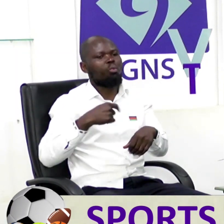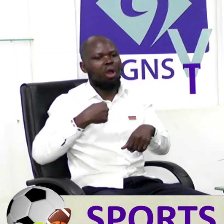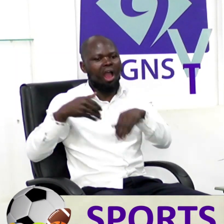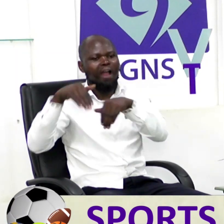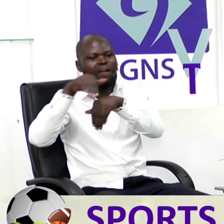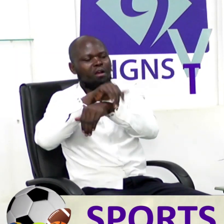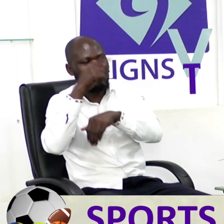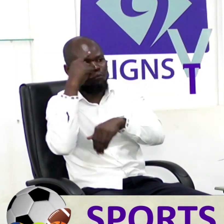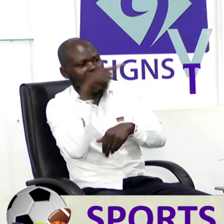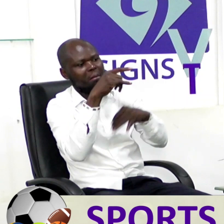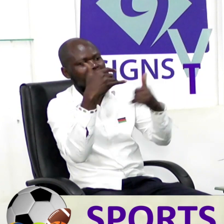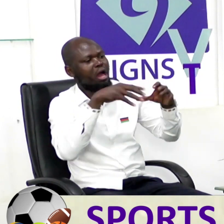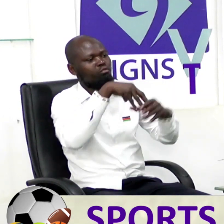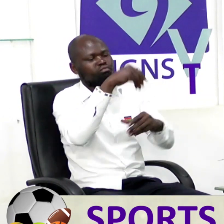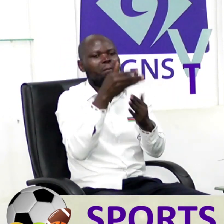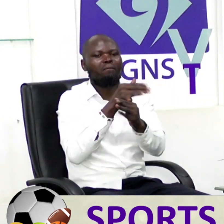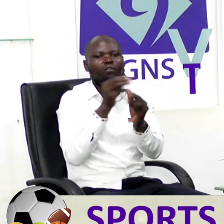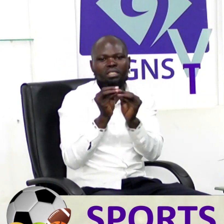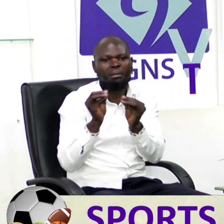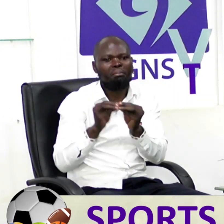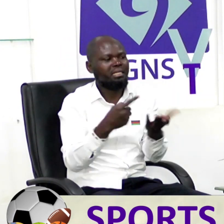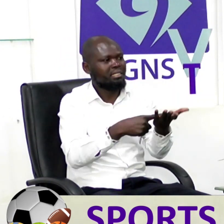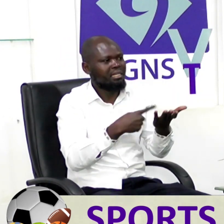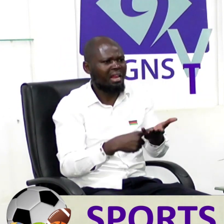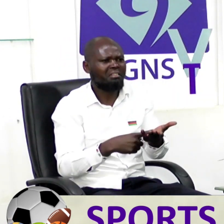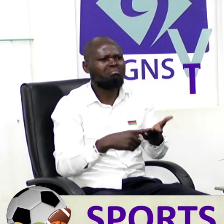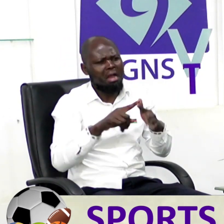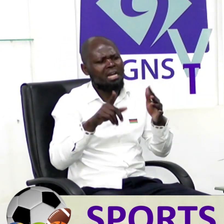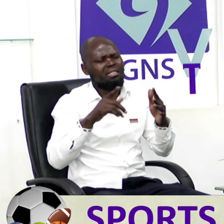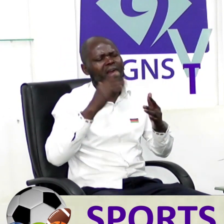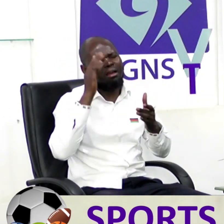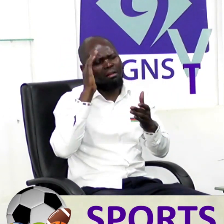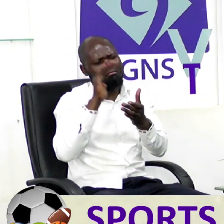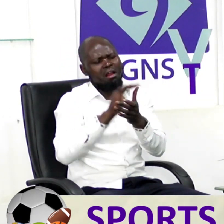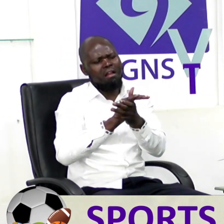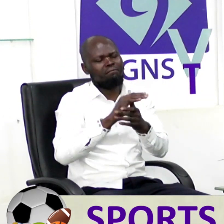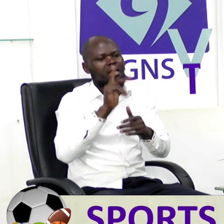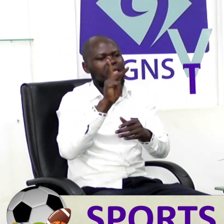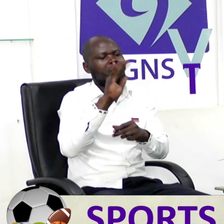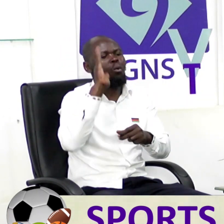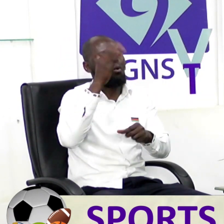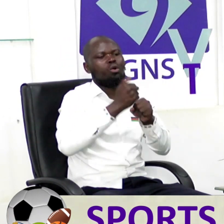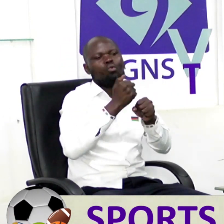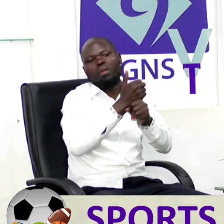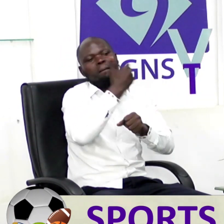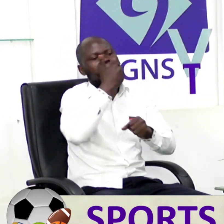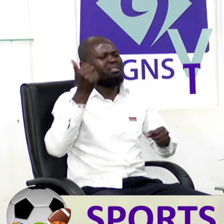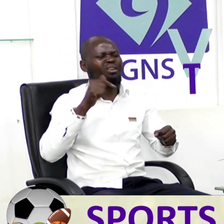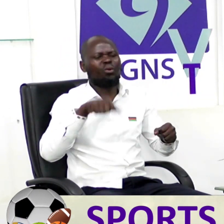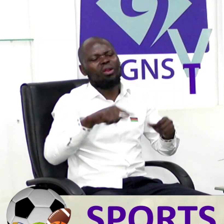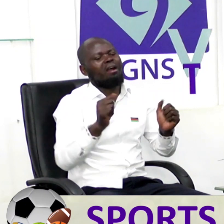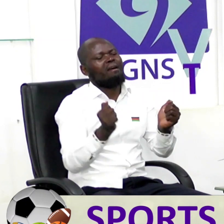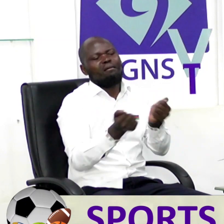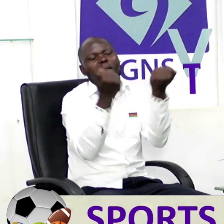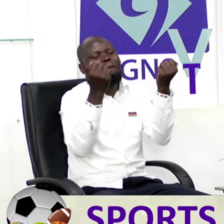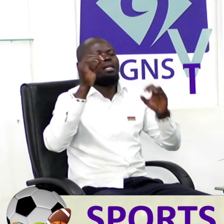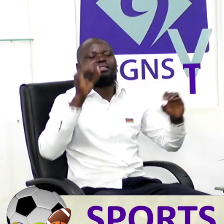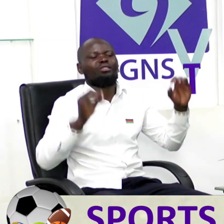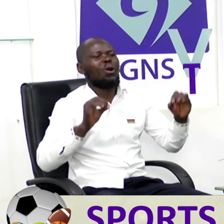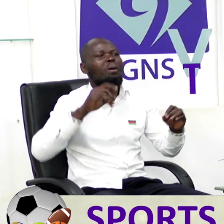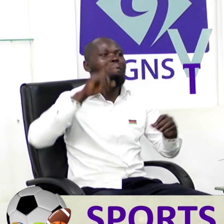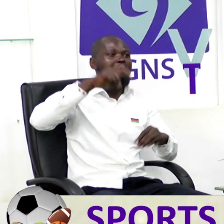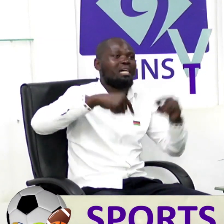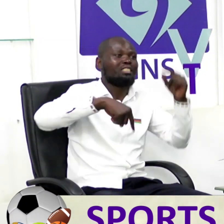small conflict can affect the team, but it needs to be covered so that KCB can go back to the winning streak.